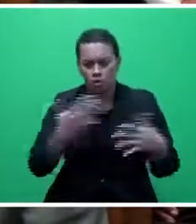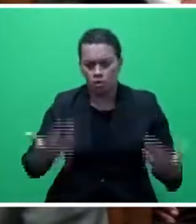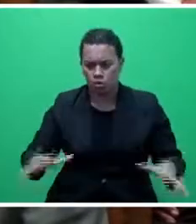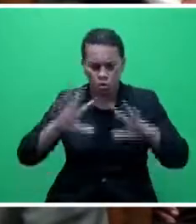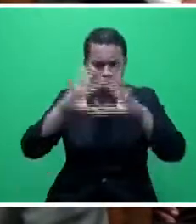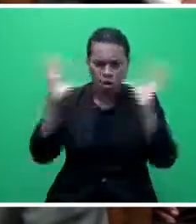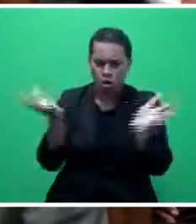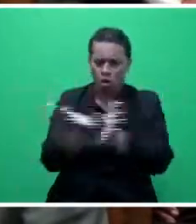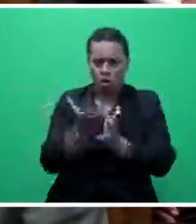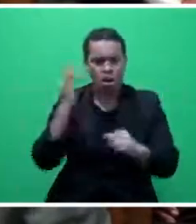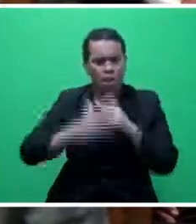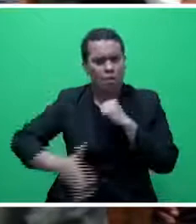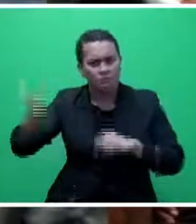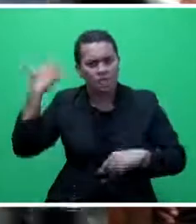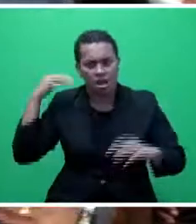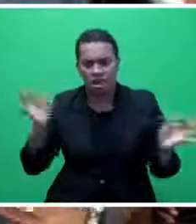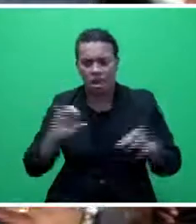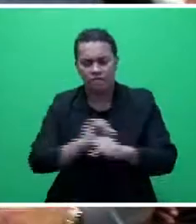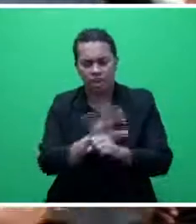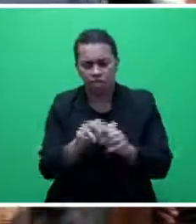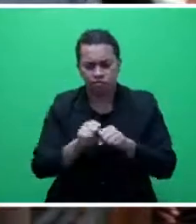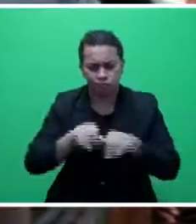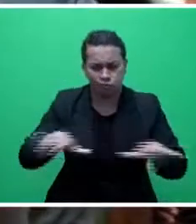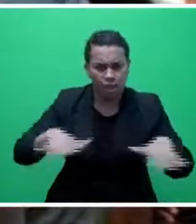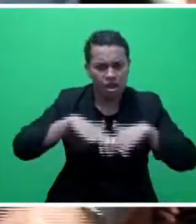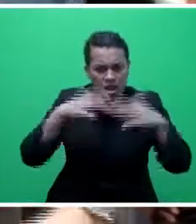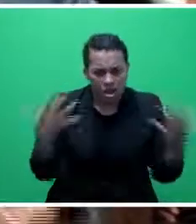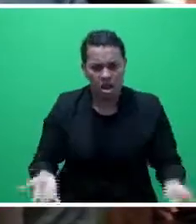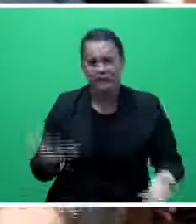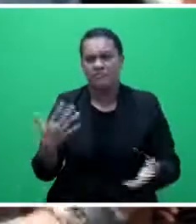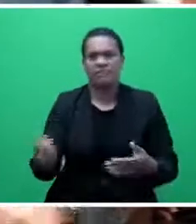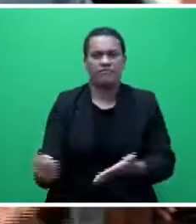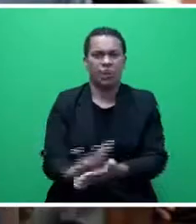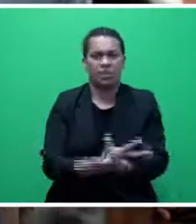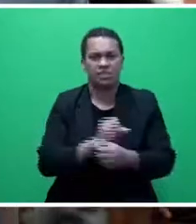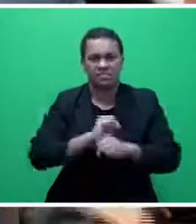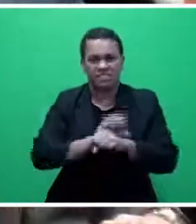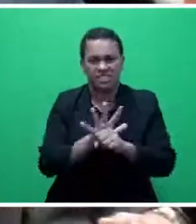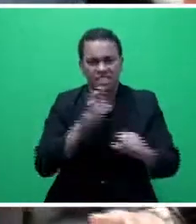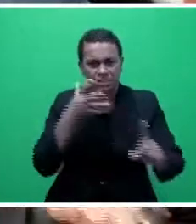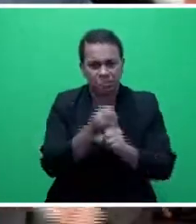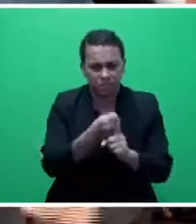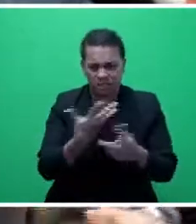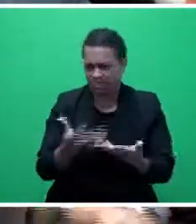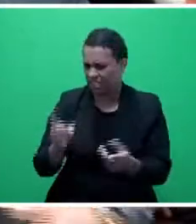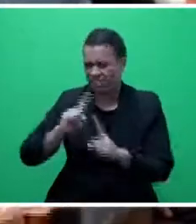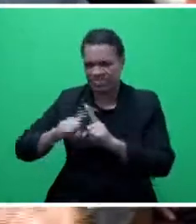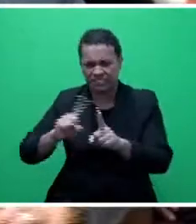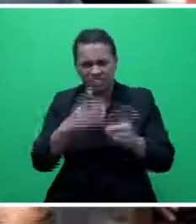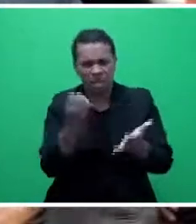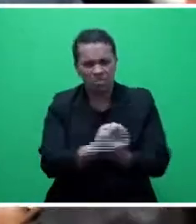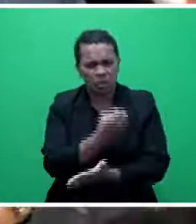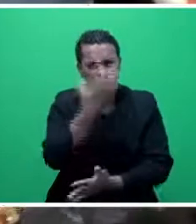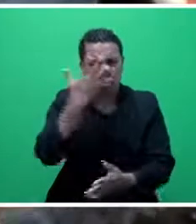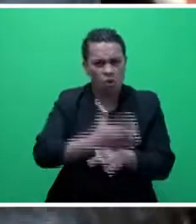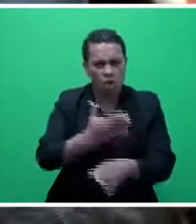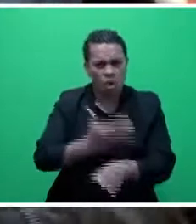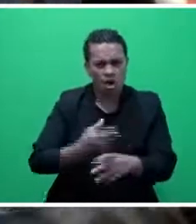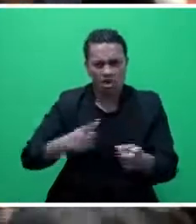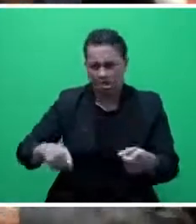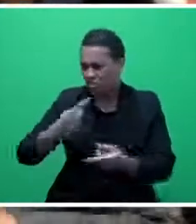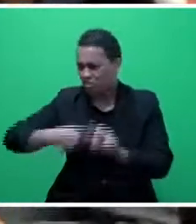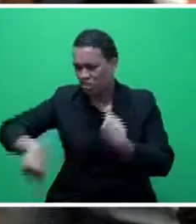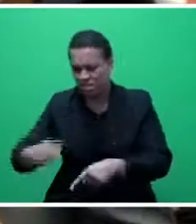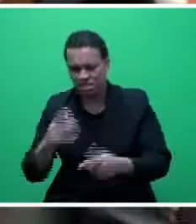pandemic and the deleterious impact it has had on various economies, trade, work, employment, etc. So, Mr.